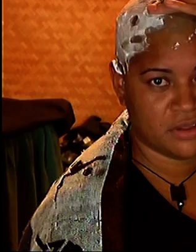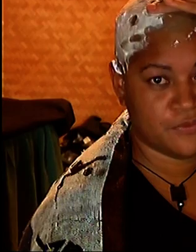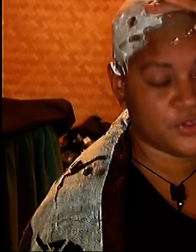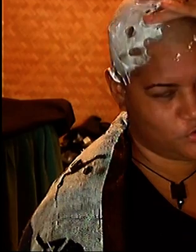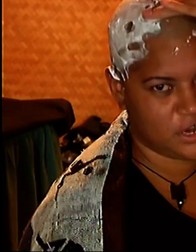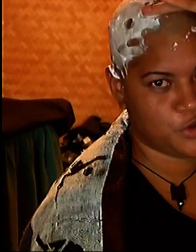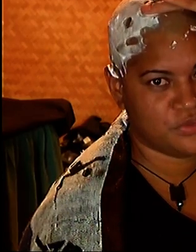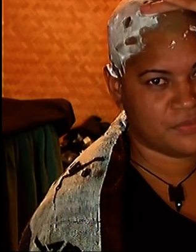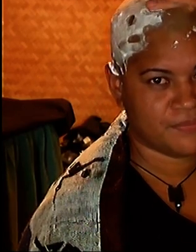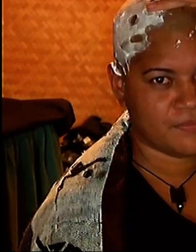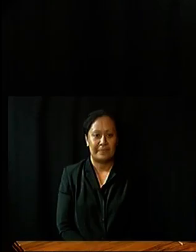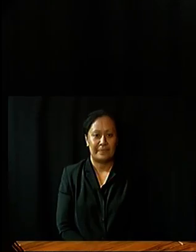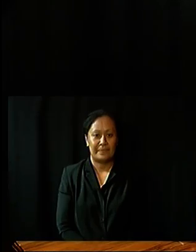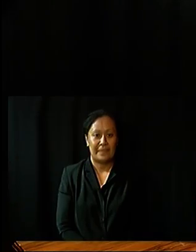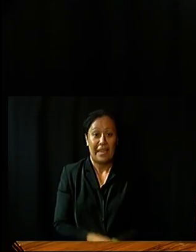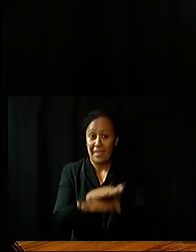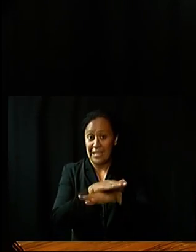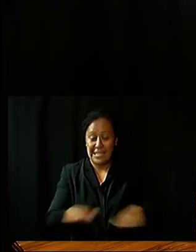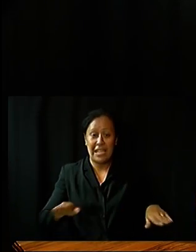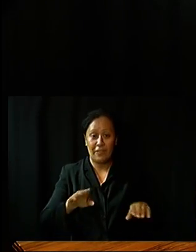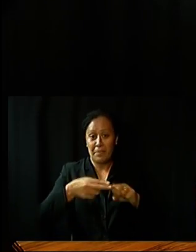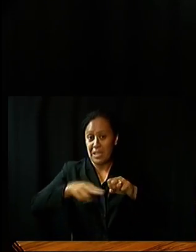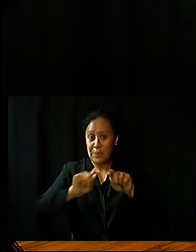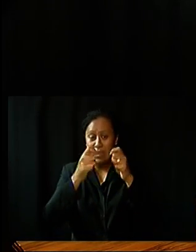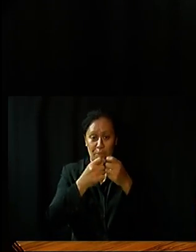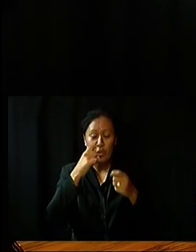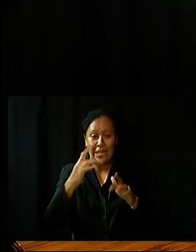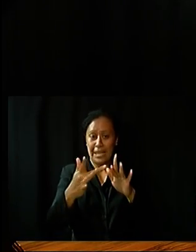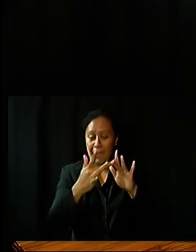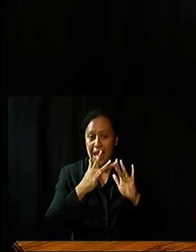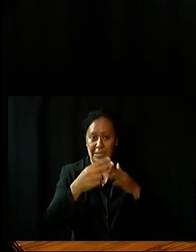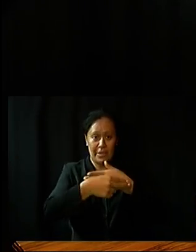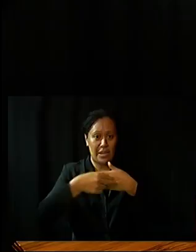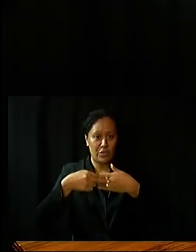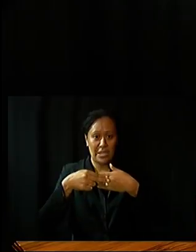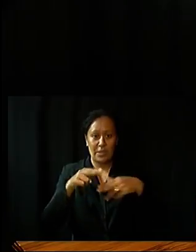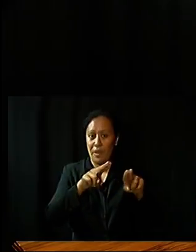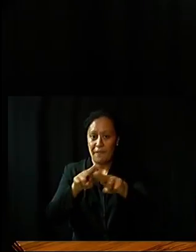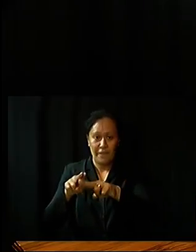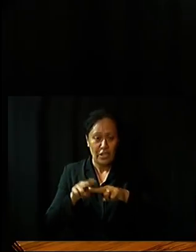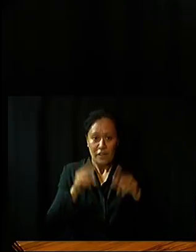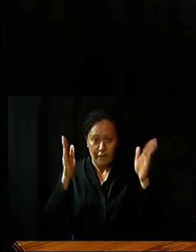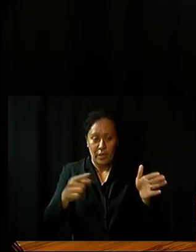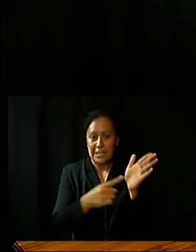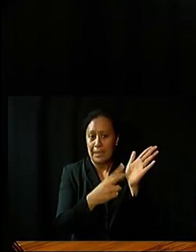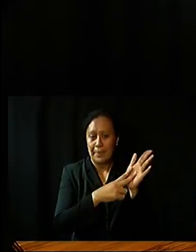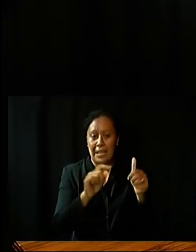Talia Tora for Fiji Today News. And that's it from the news team. You can email us your comments to